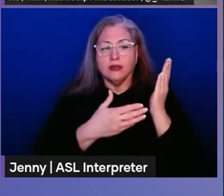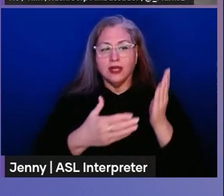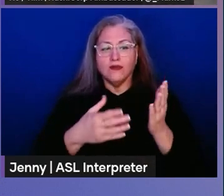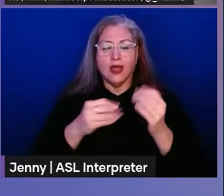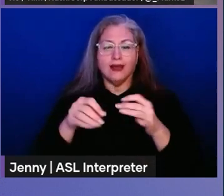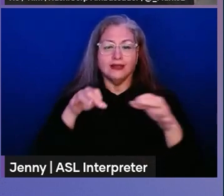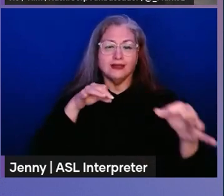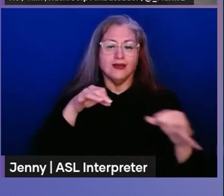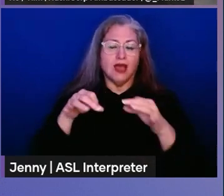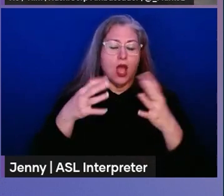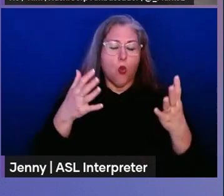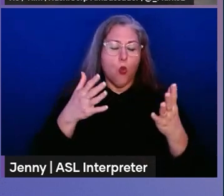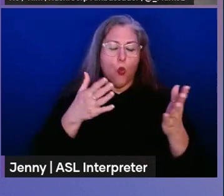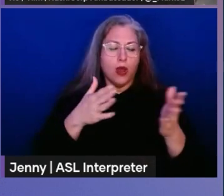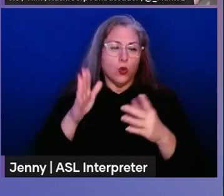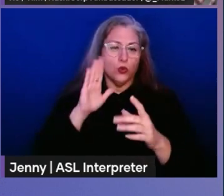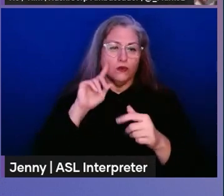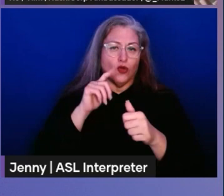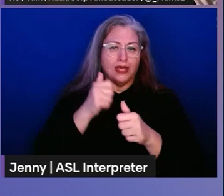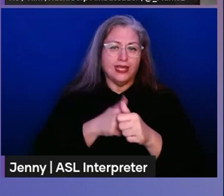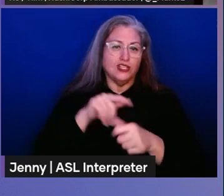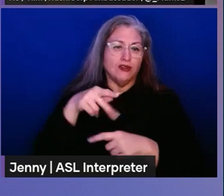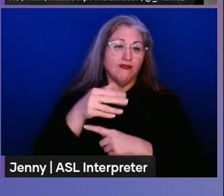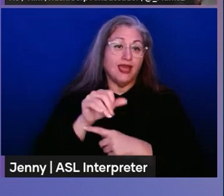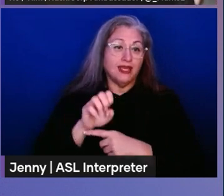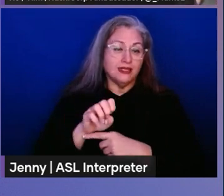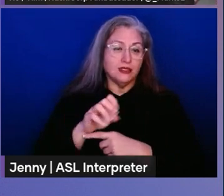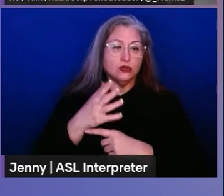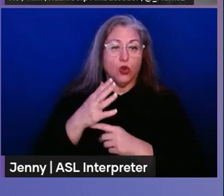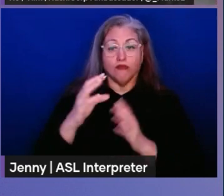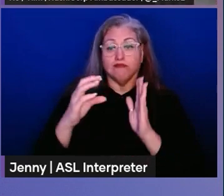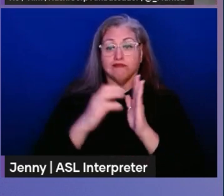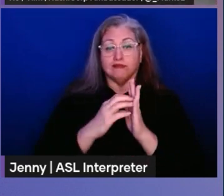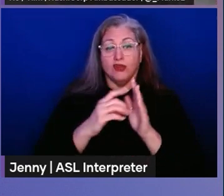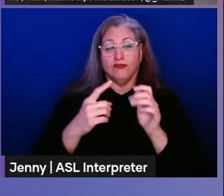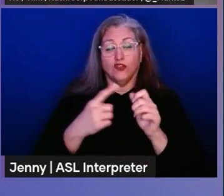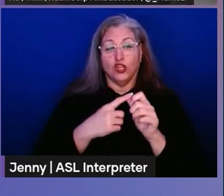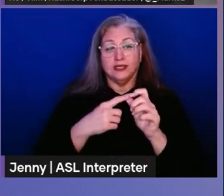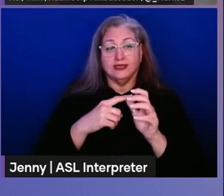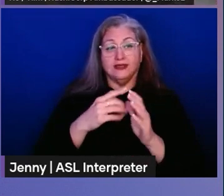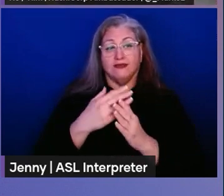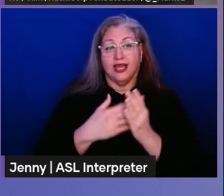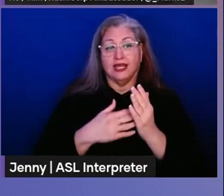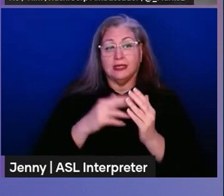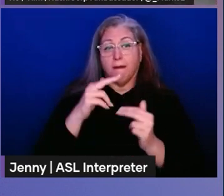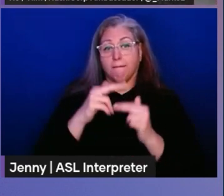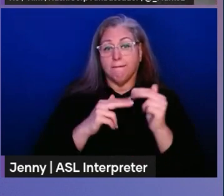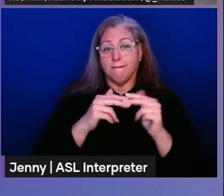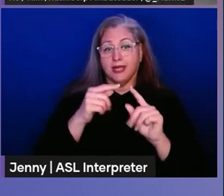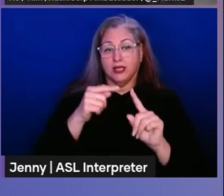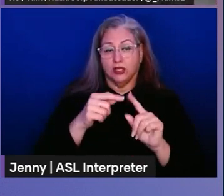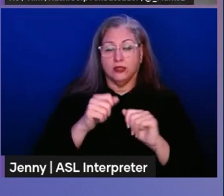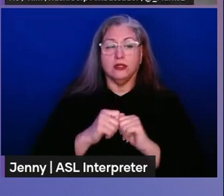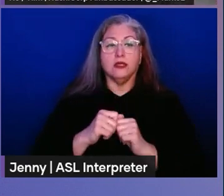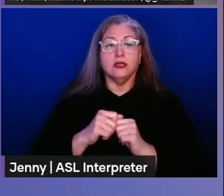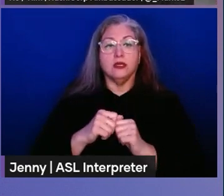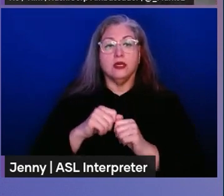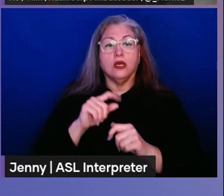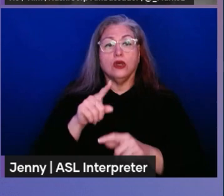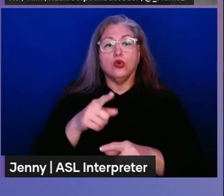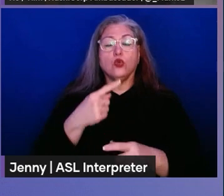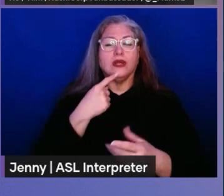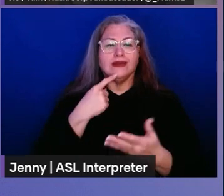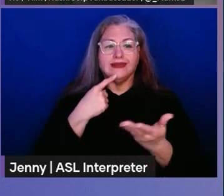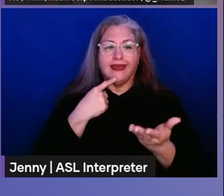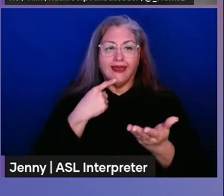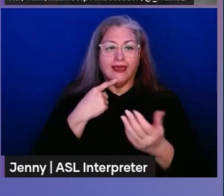what we're going to do in each phase. So if we look at the first phase here, it's a build phase. What we're actually saying here